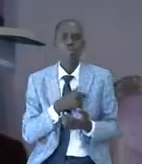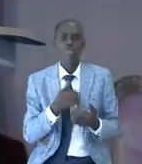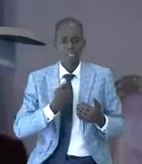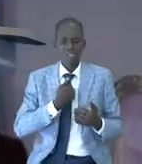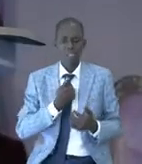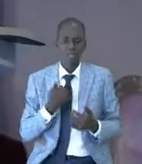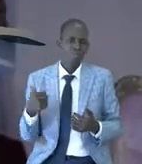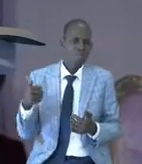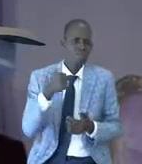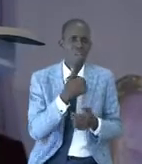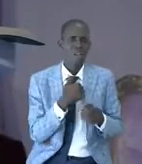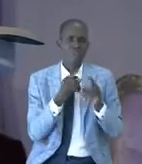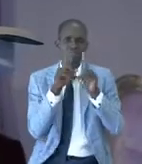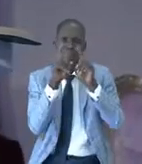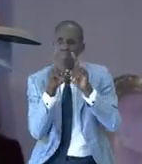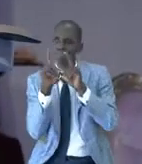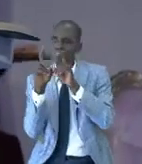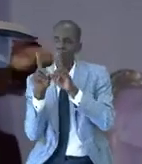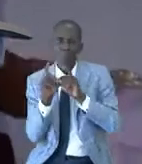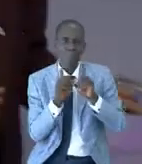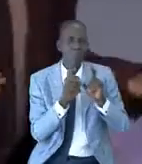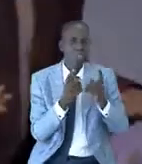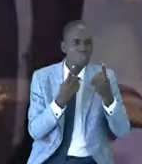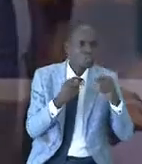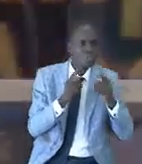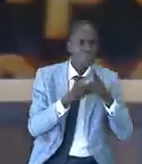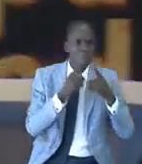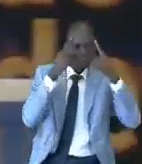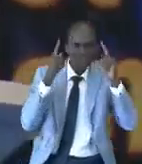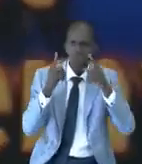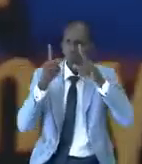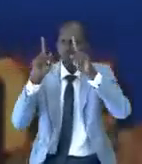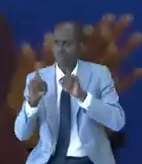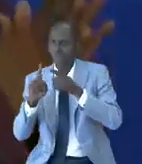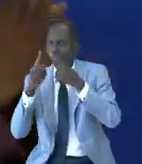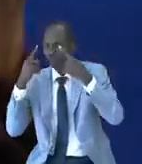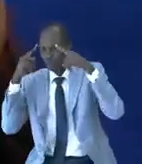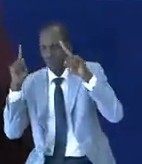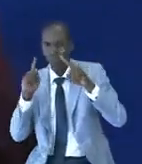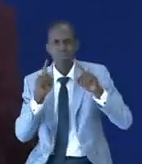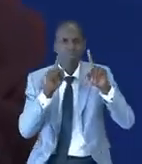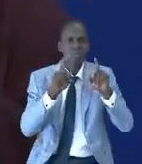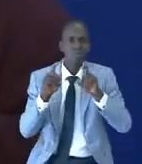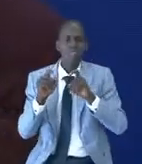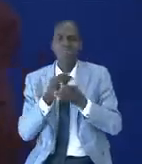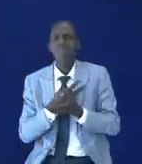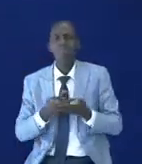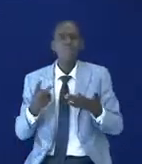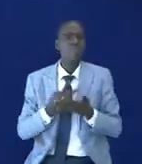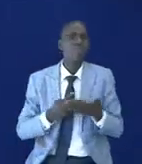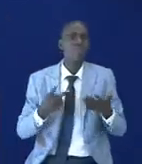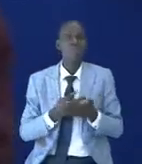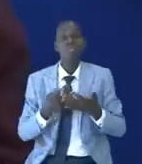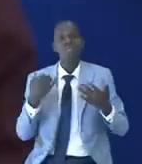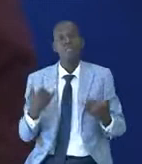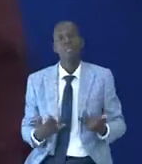We've tried to open every door and no door got opened. We've come to believe now